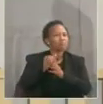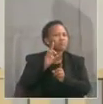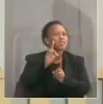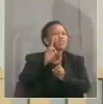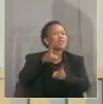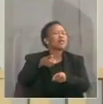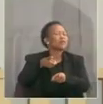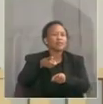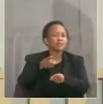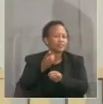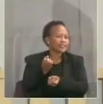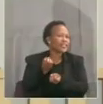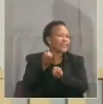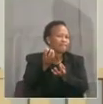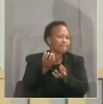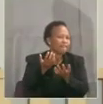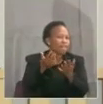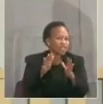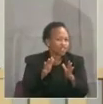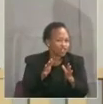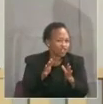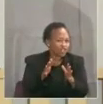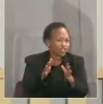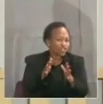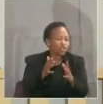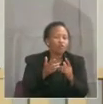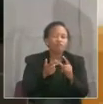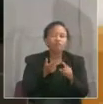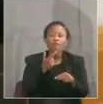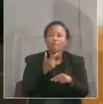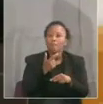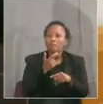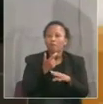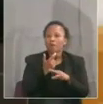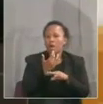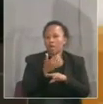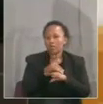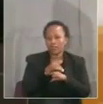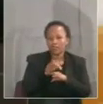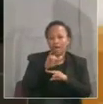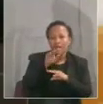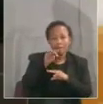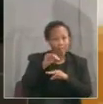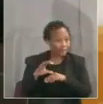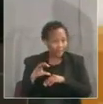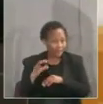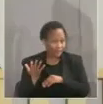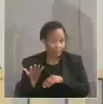instructions or guidance outside of the component of the IMC?